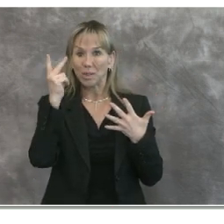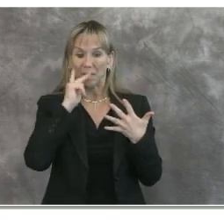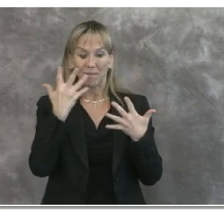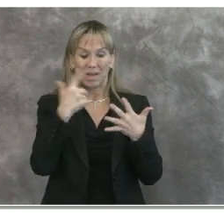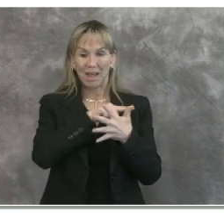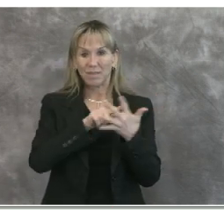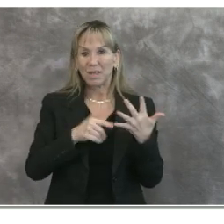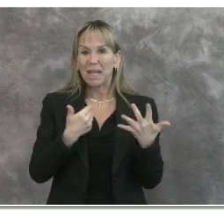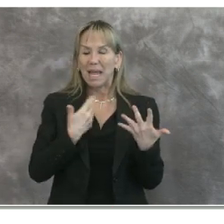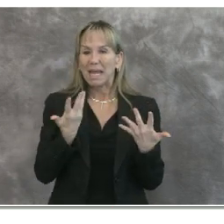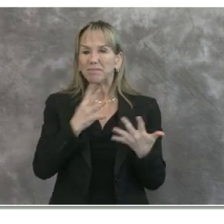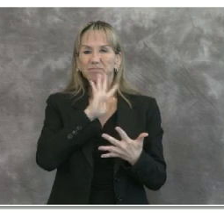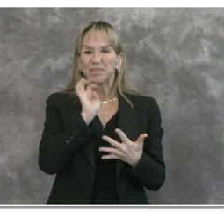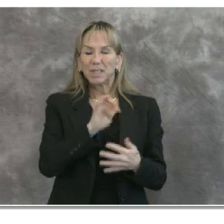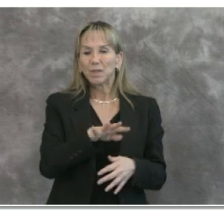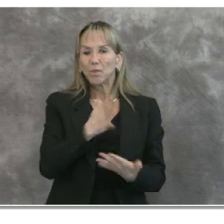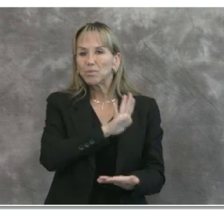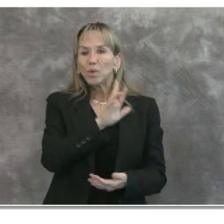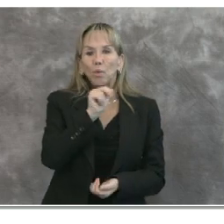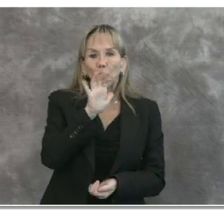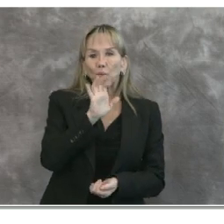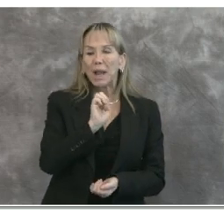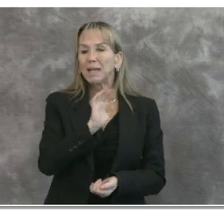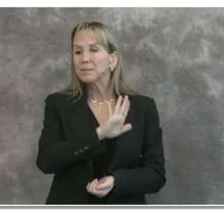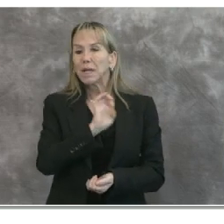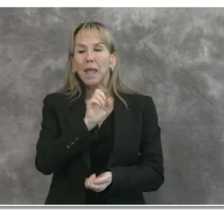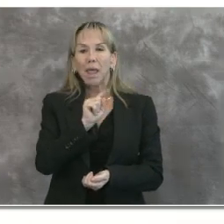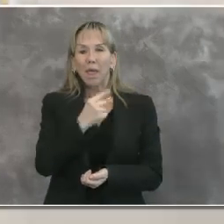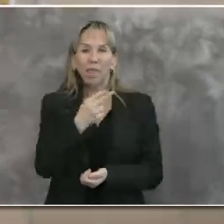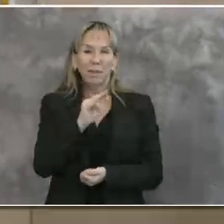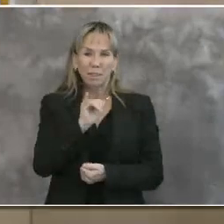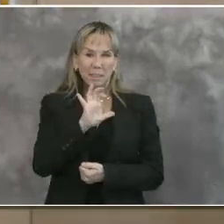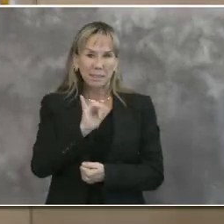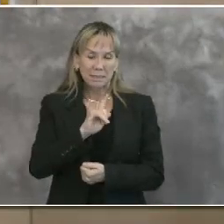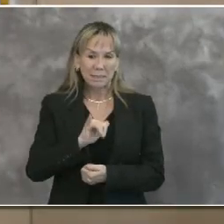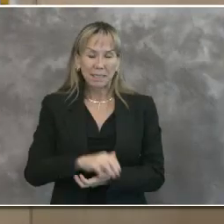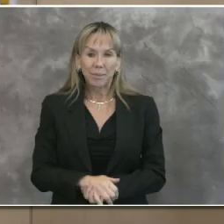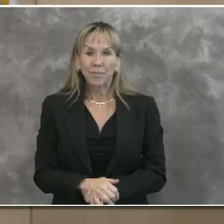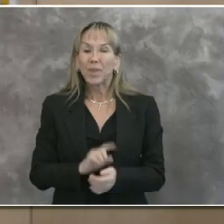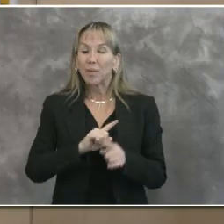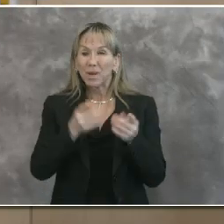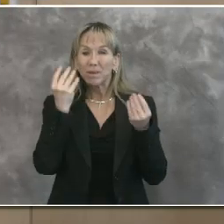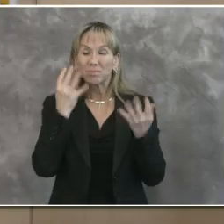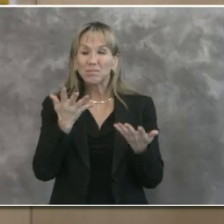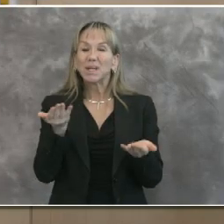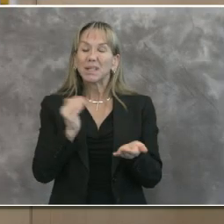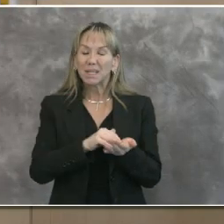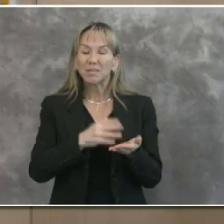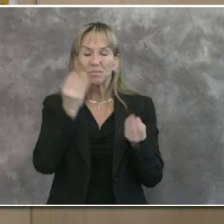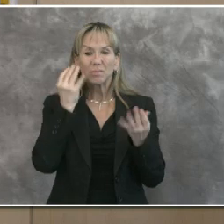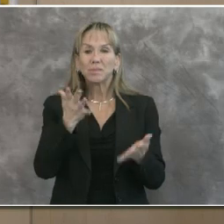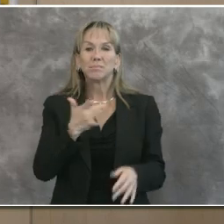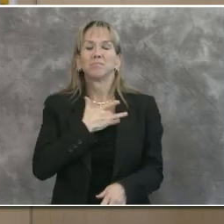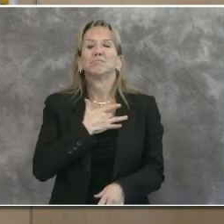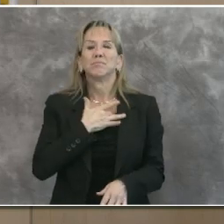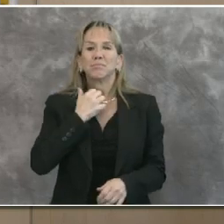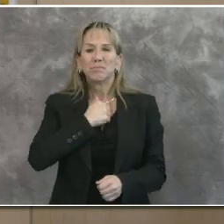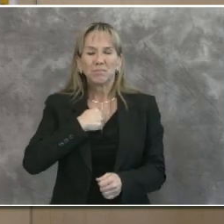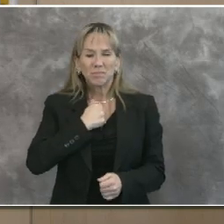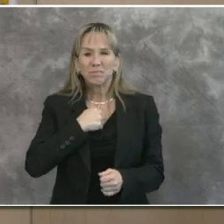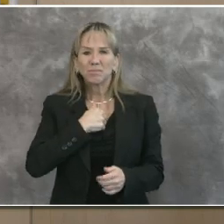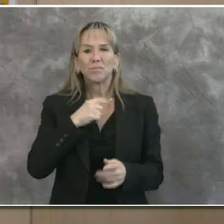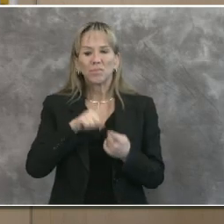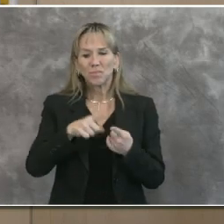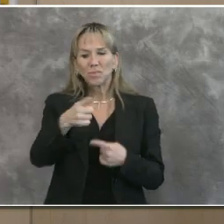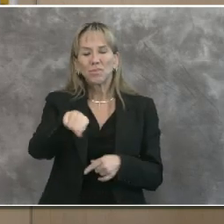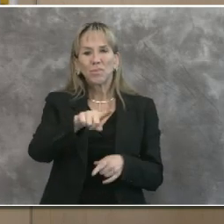date, unknown race and ethnicity. Once again, our sincerest sympathies as well as condolences do go out to the